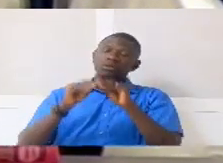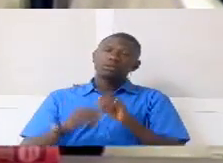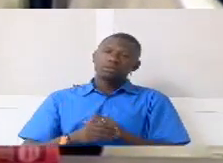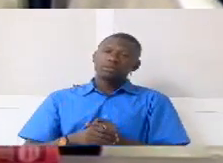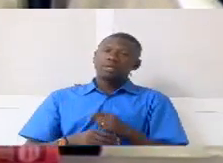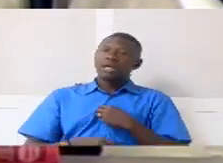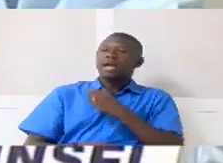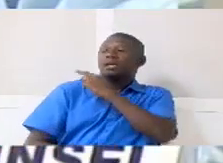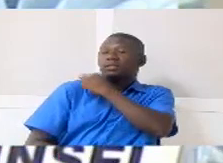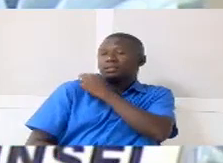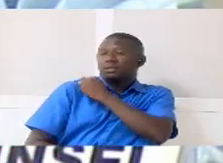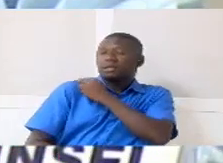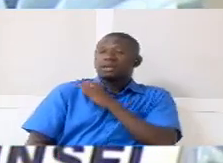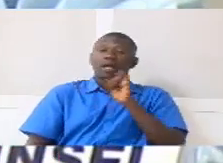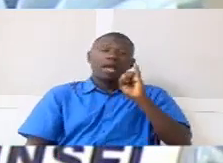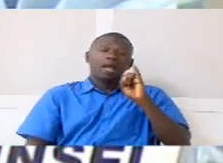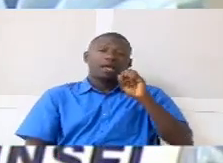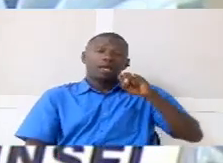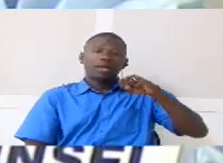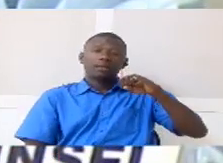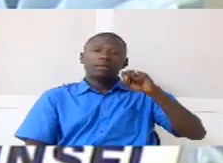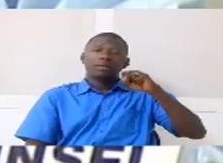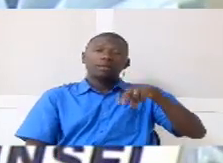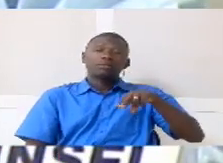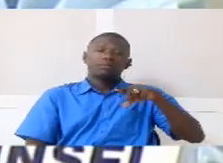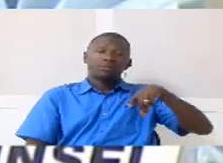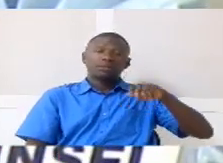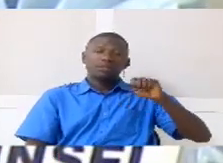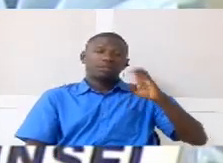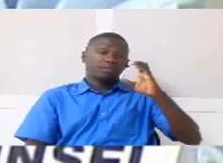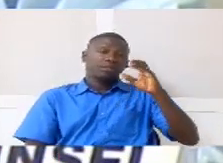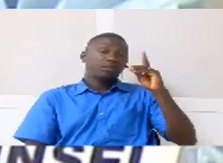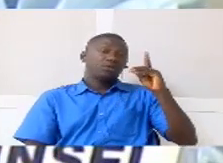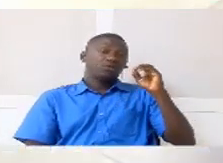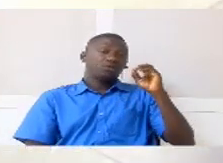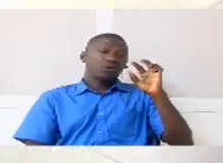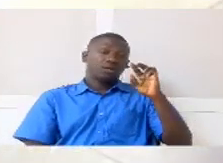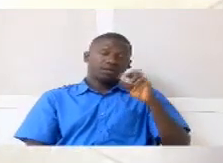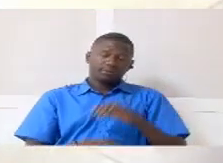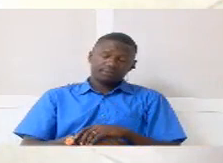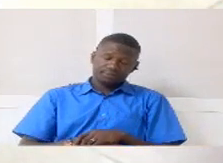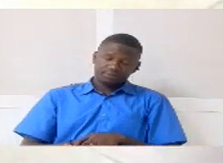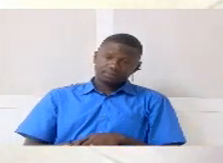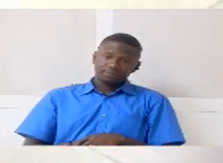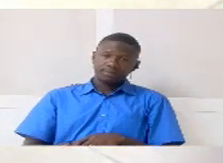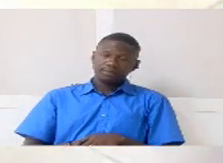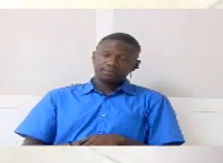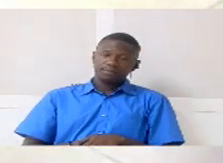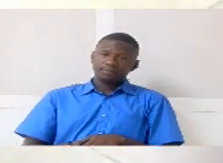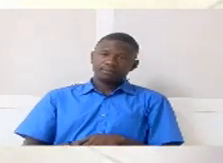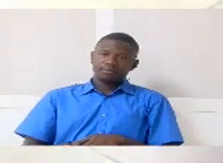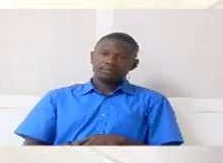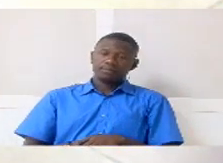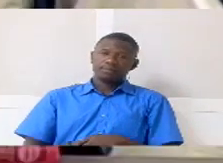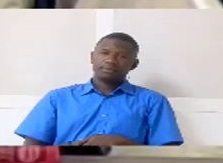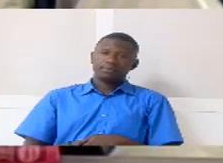along inspector di. Then thereafter, not long after, I was promoted to senior prison officer. Then